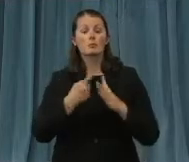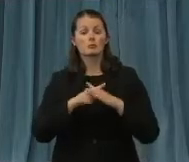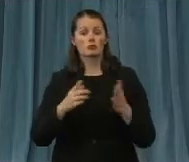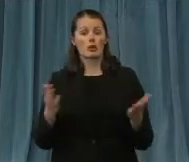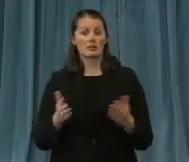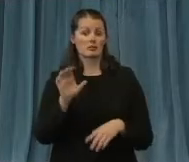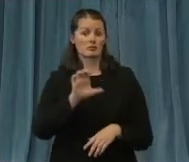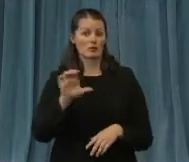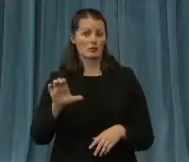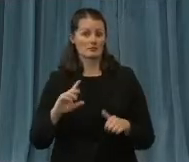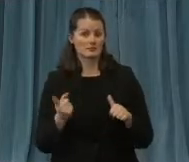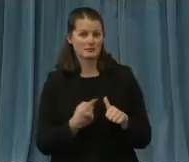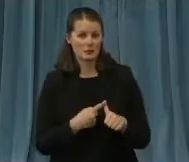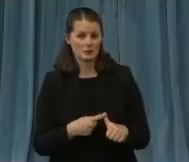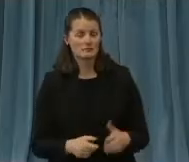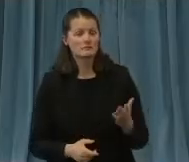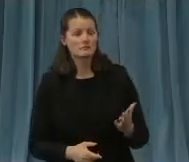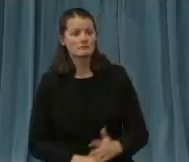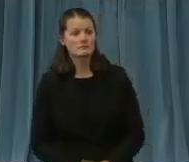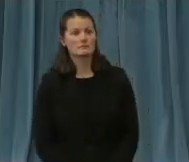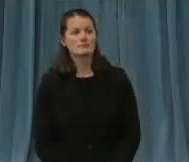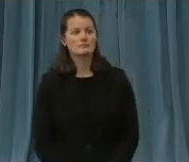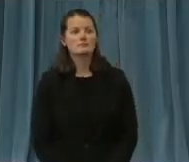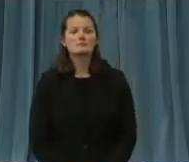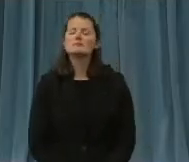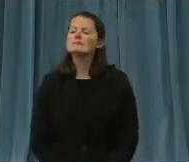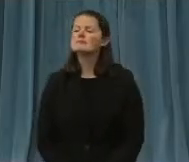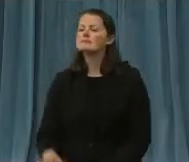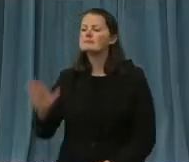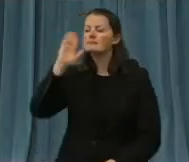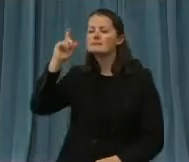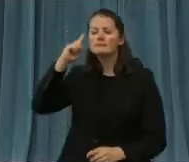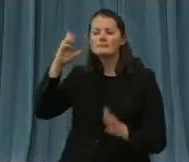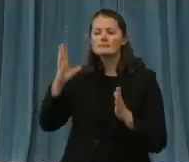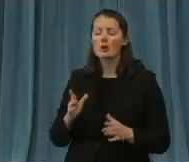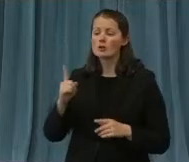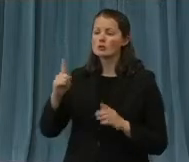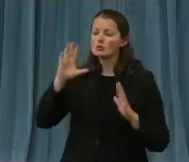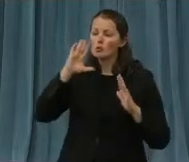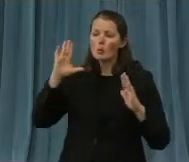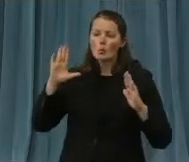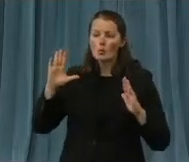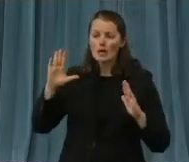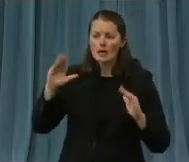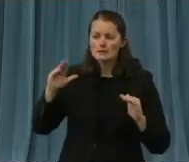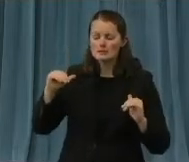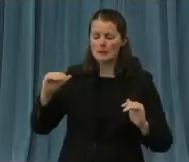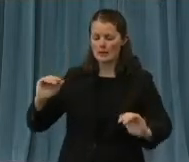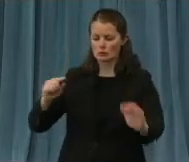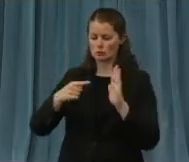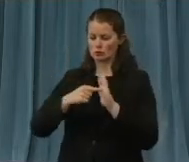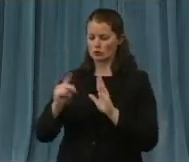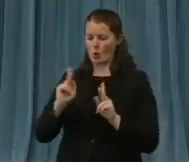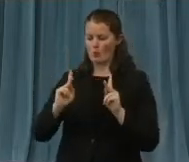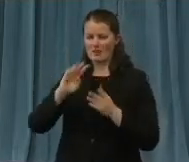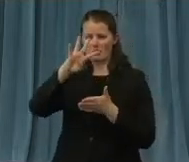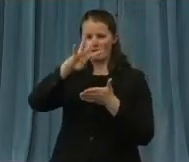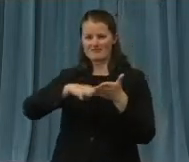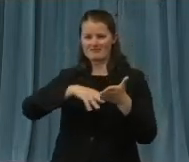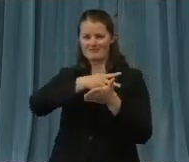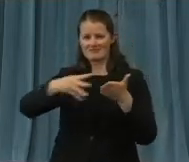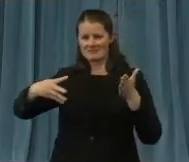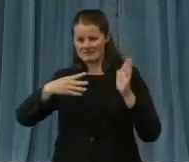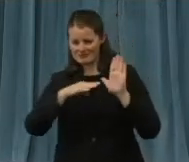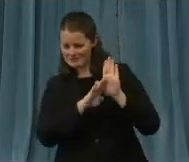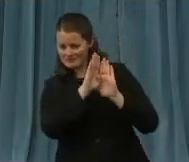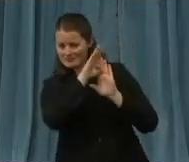Hi, Governor. I'm sure. Do you expect to be showing people in a dashboard or a graph where we are at any given time on